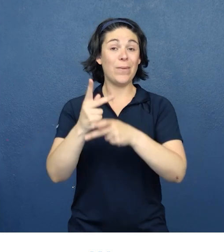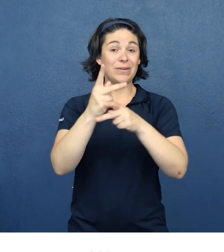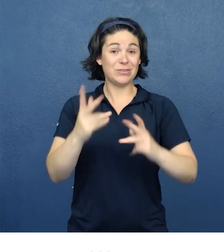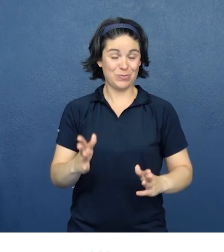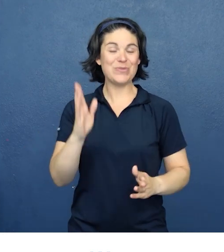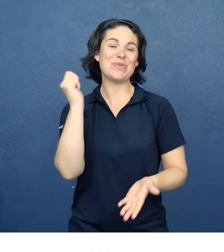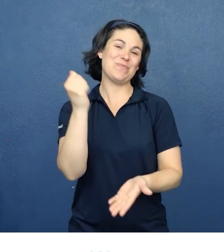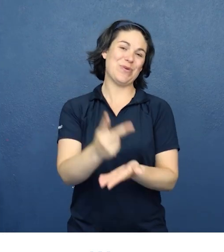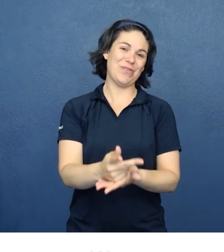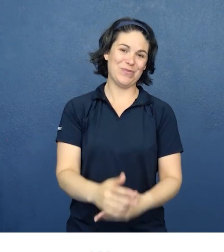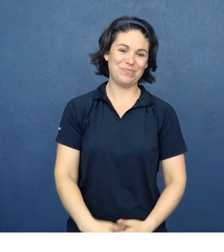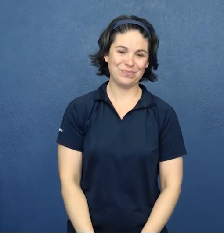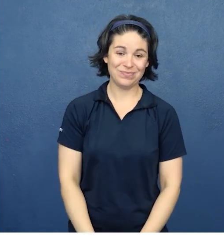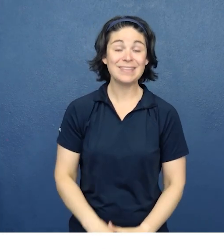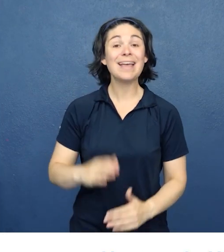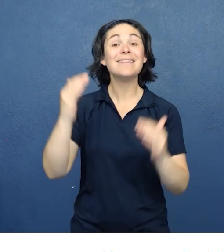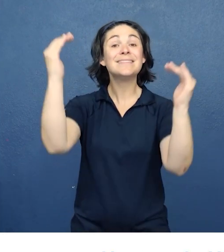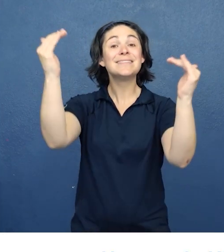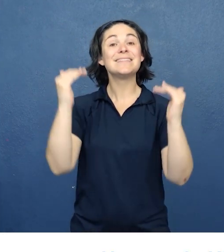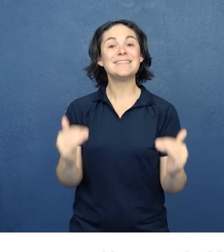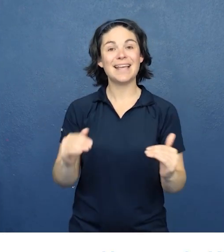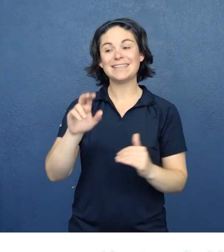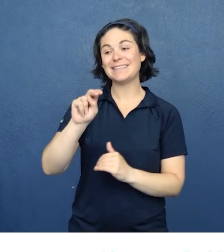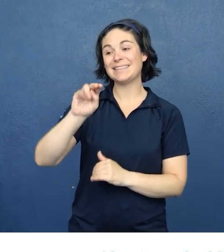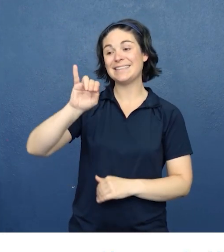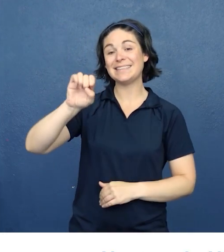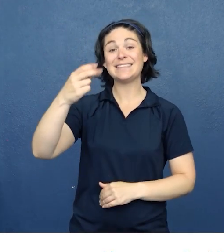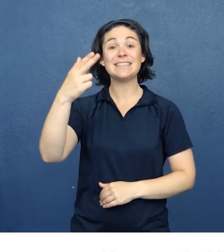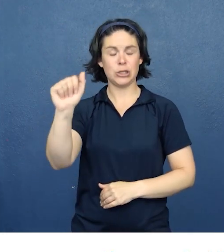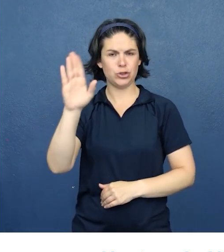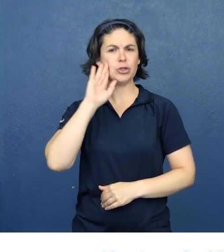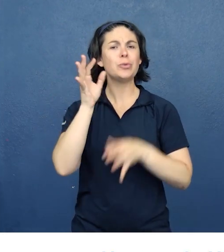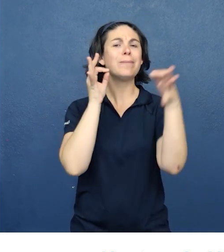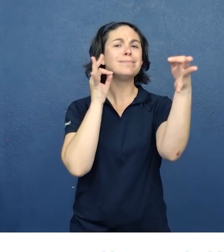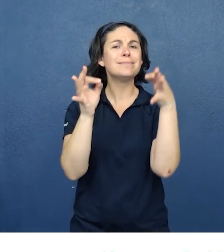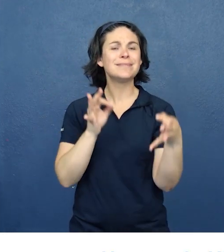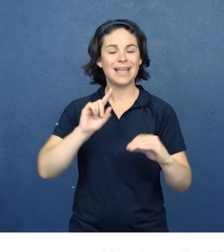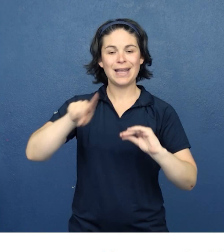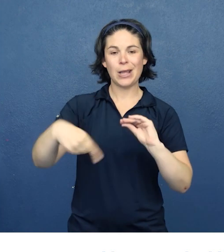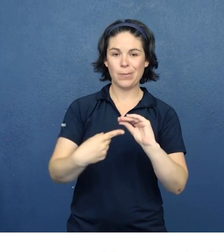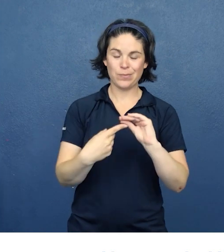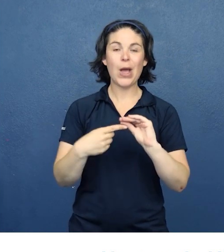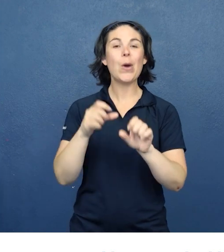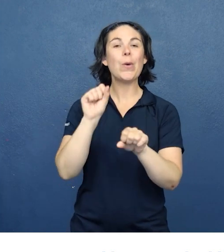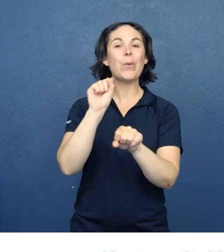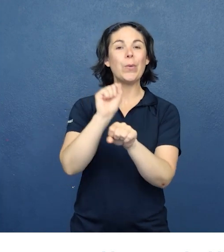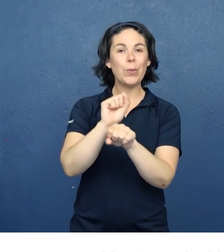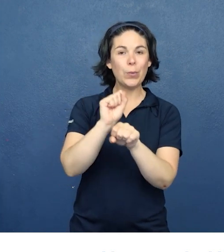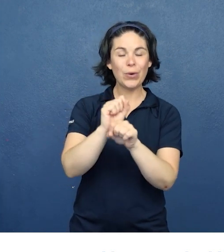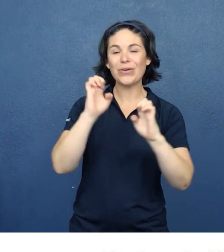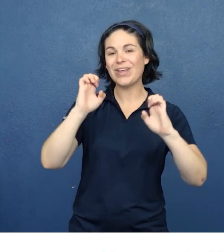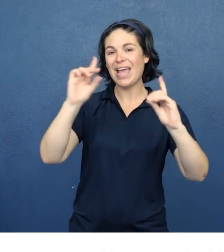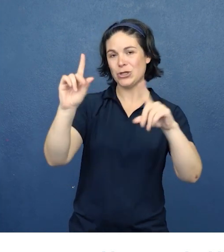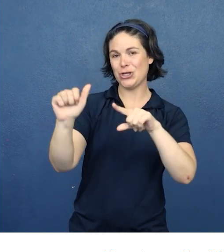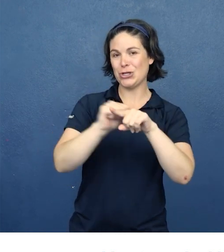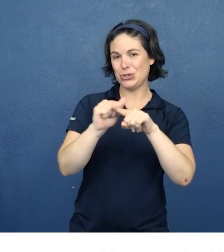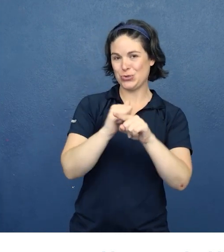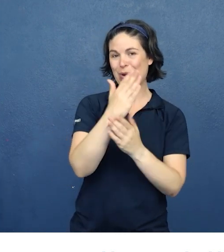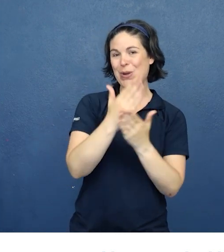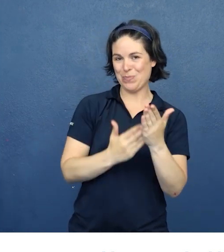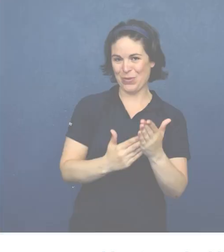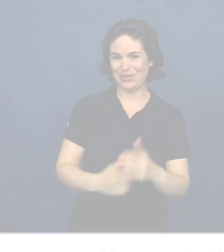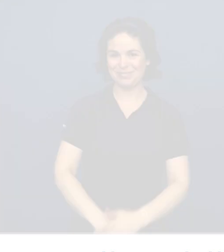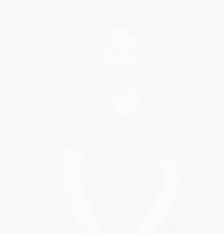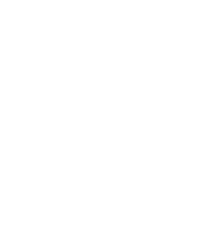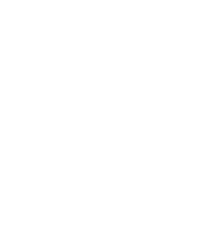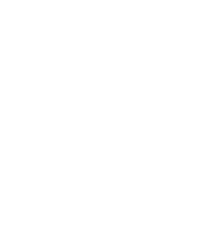of Supervisors. Next up is Nisha to tell you about the workforce education and training